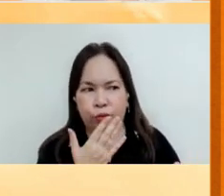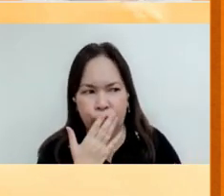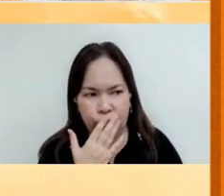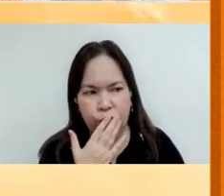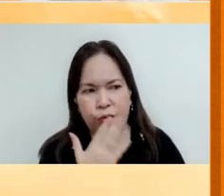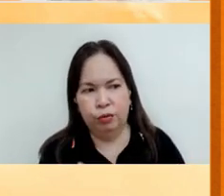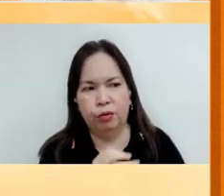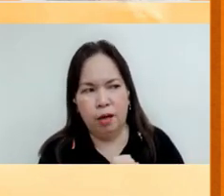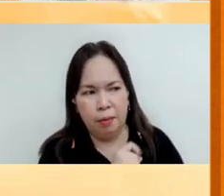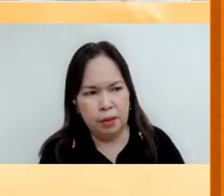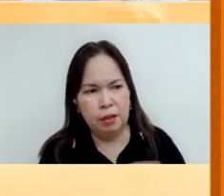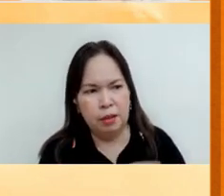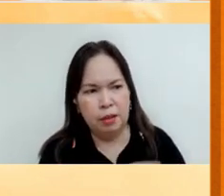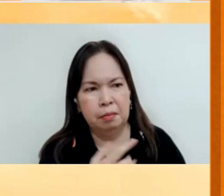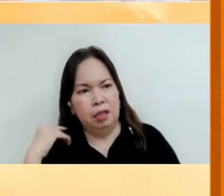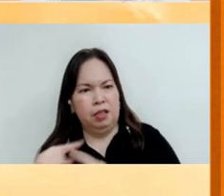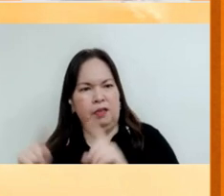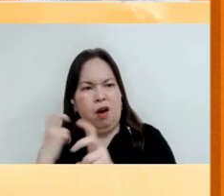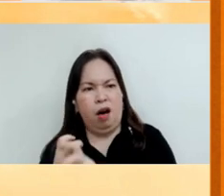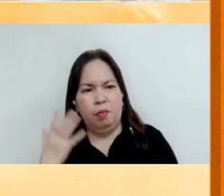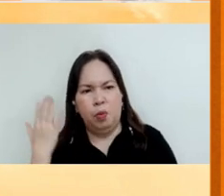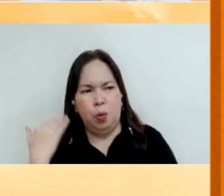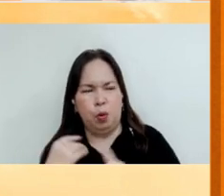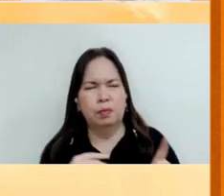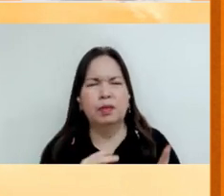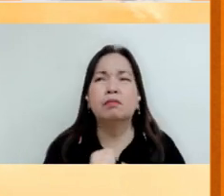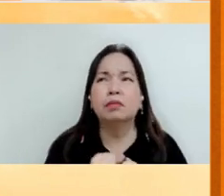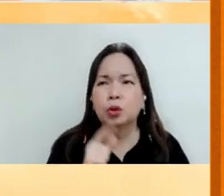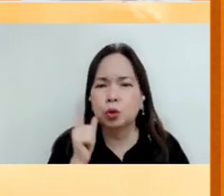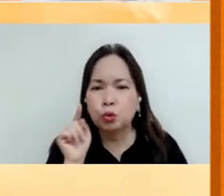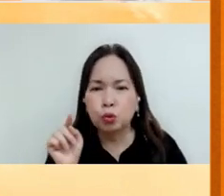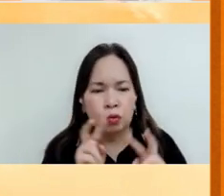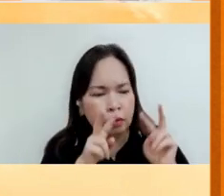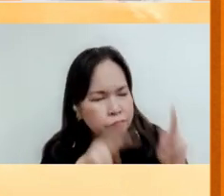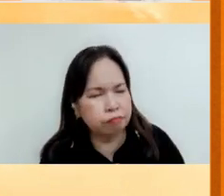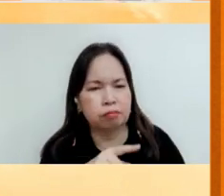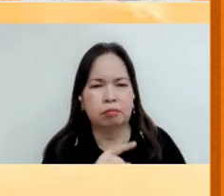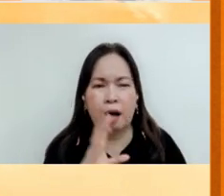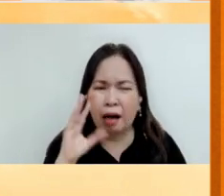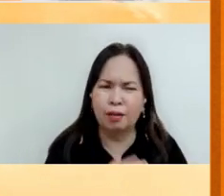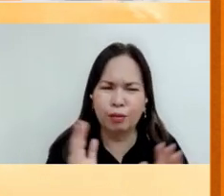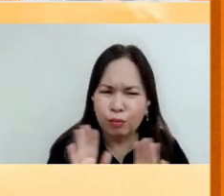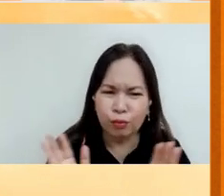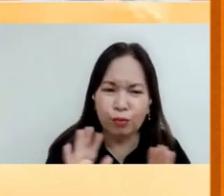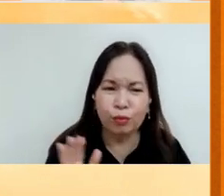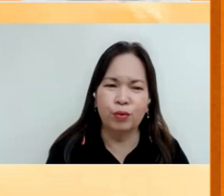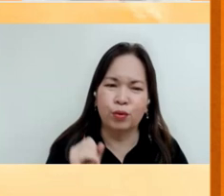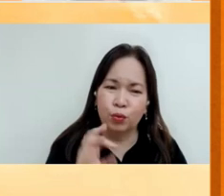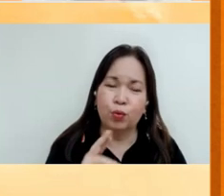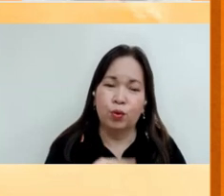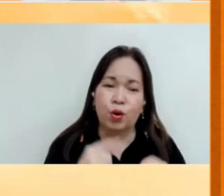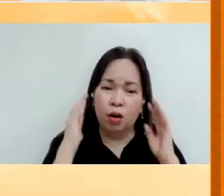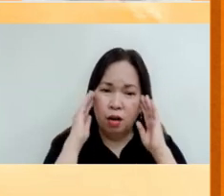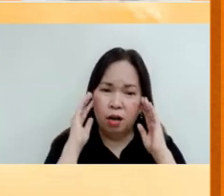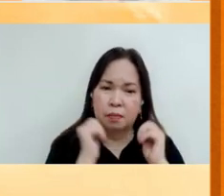ganyan, right? So, again, it's very invalidating. Or sometimes attributing anxiety to personal traits. So, if someone is